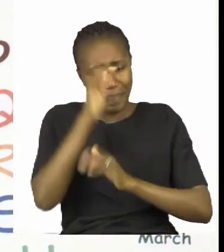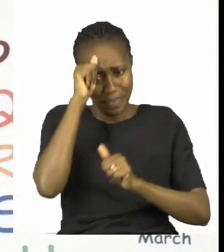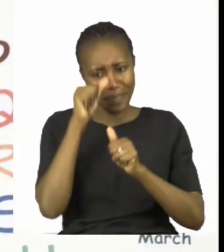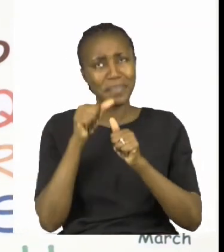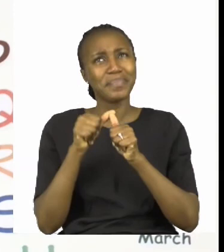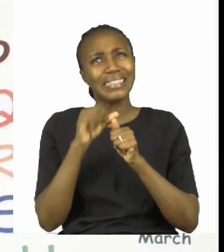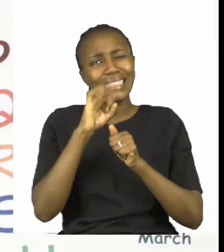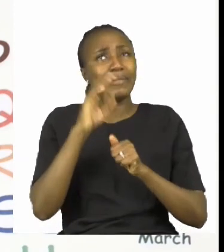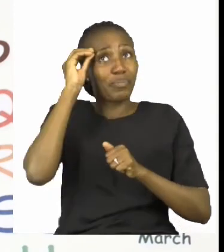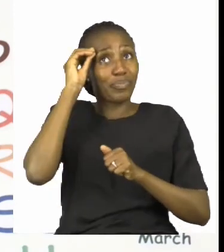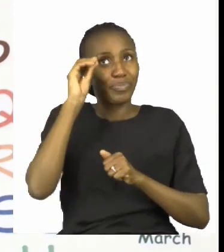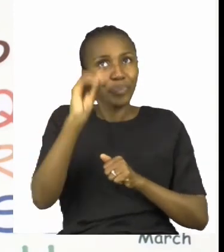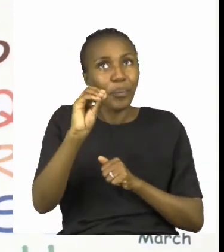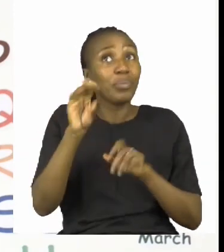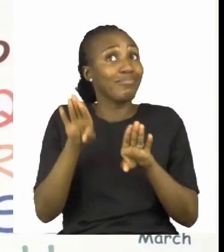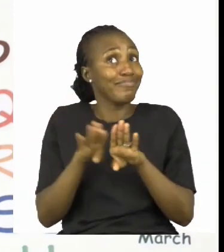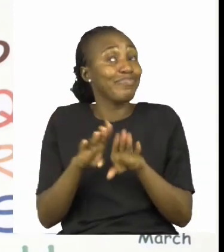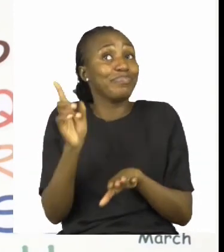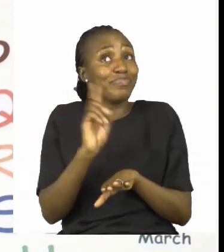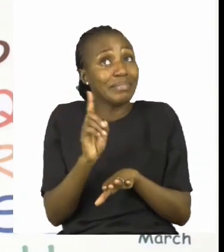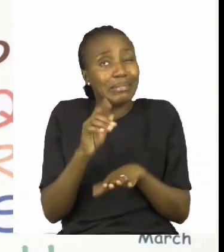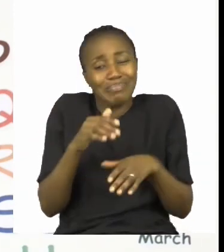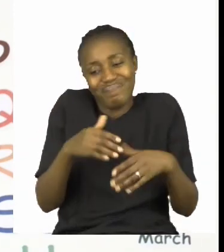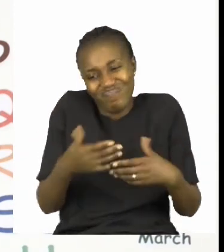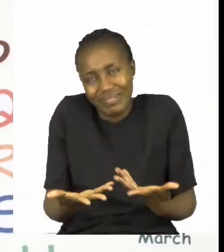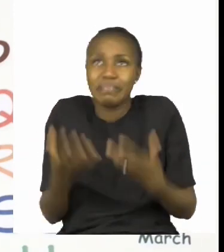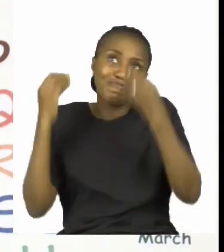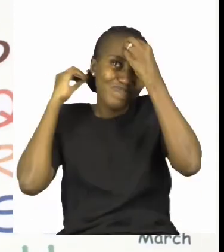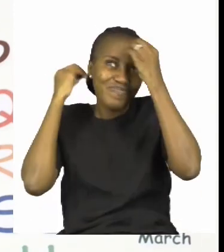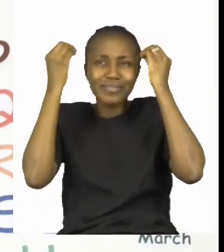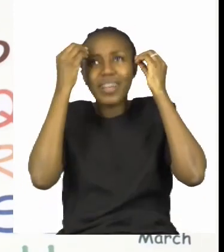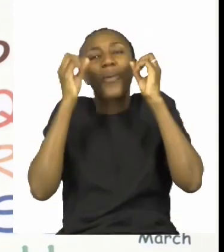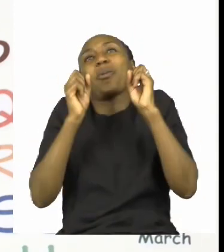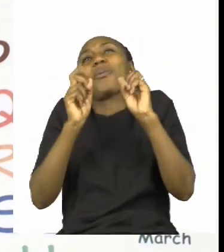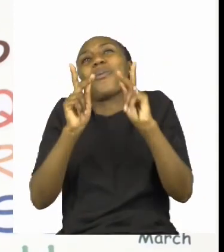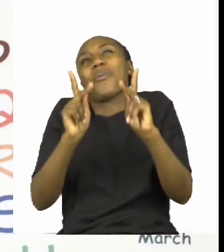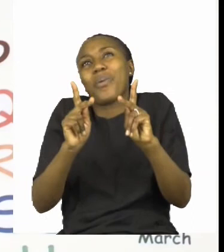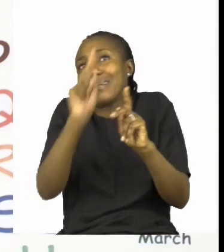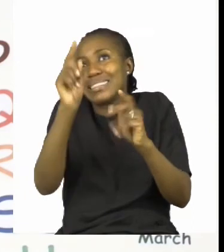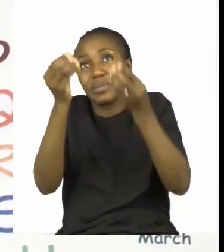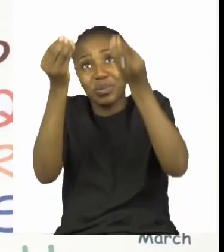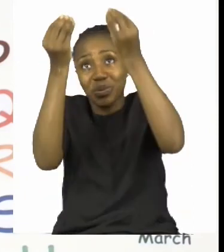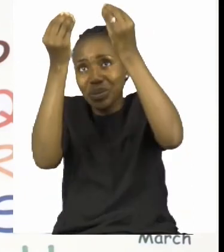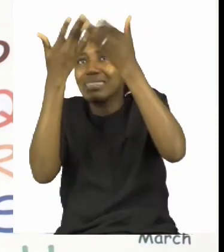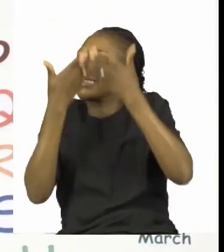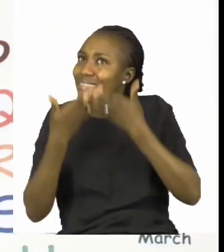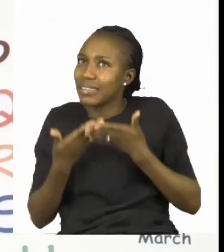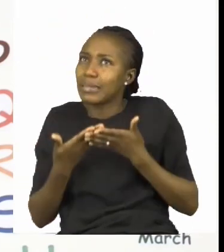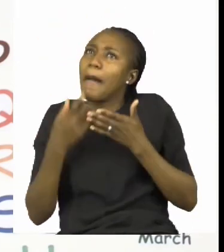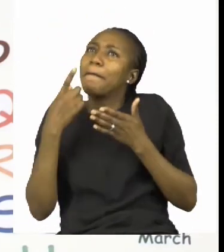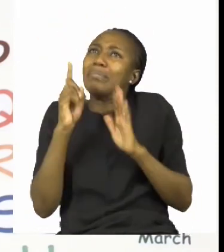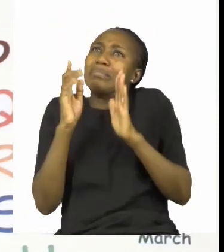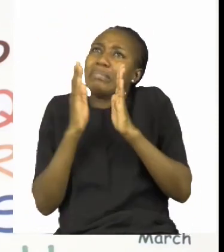don't know what to do or it's confusing, that's okay. You can ask an adult for help, but make sure